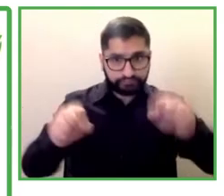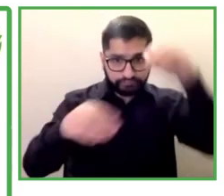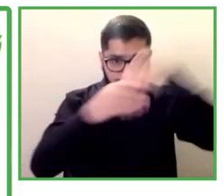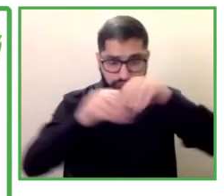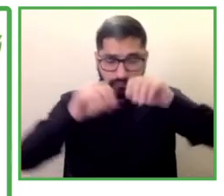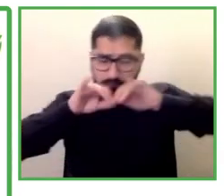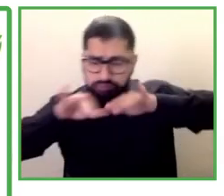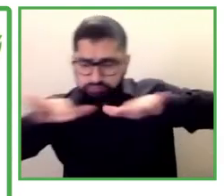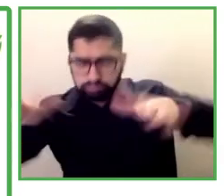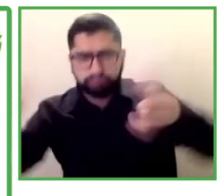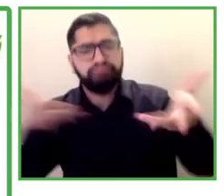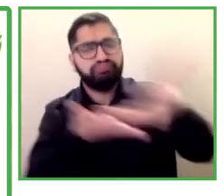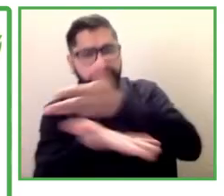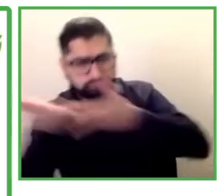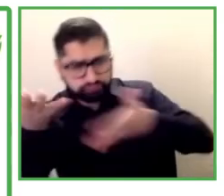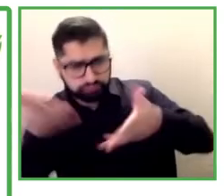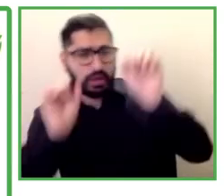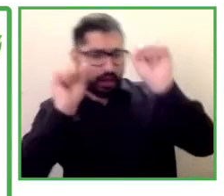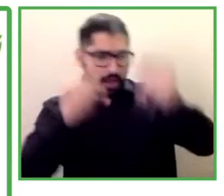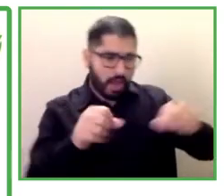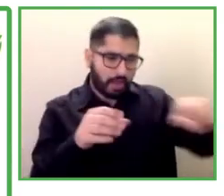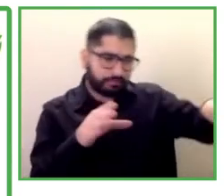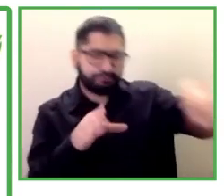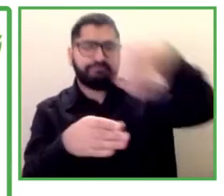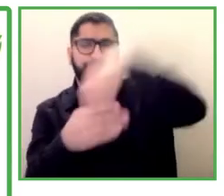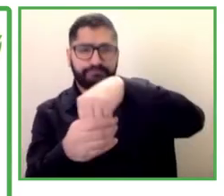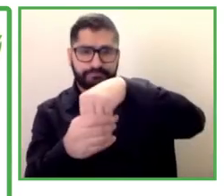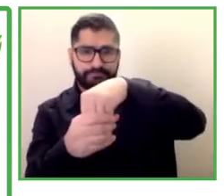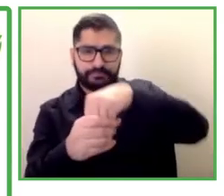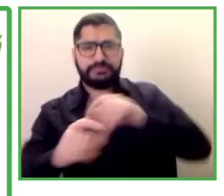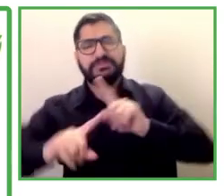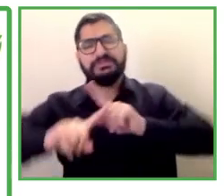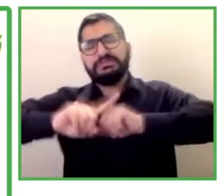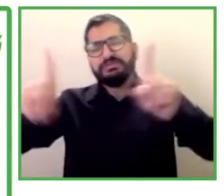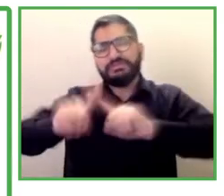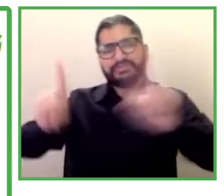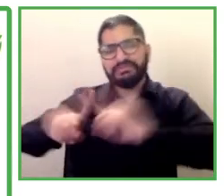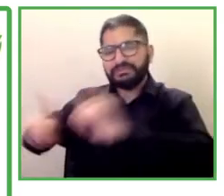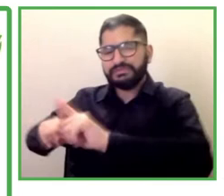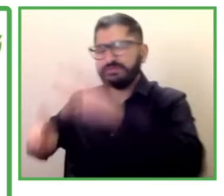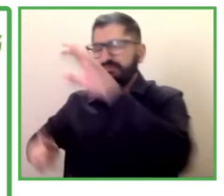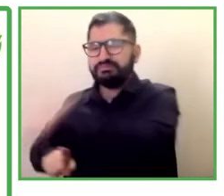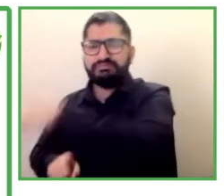states have enacted Work Matters policy options.